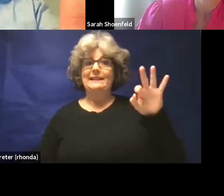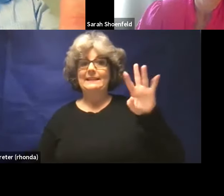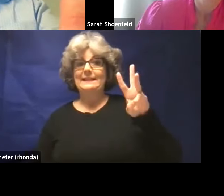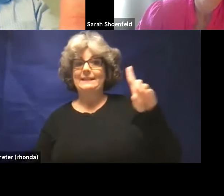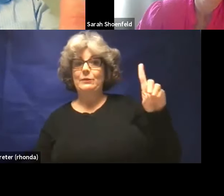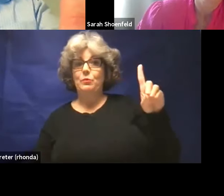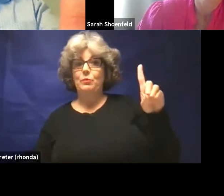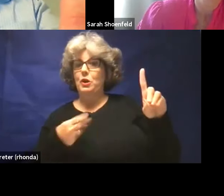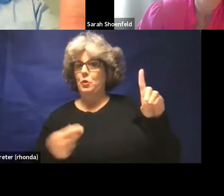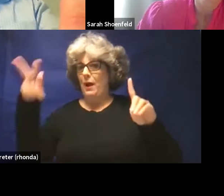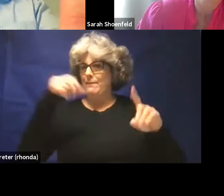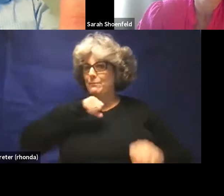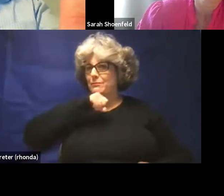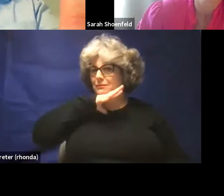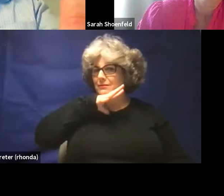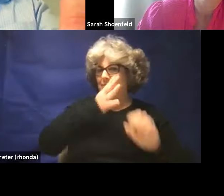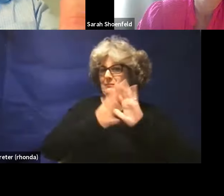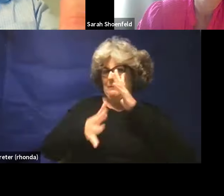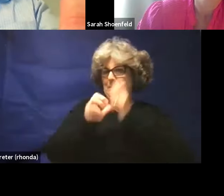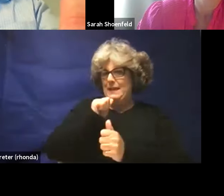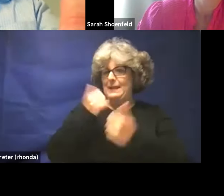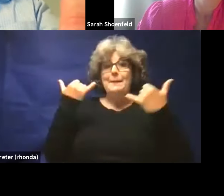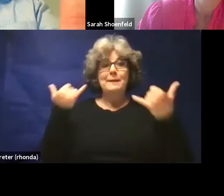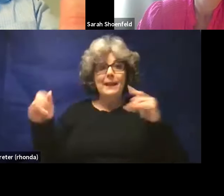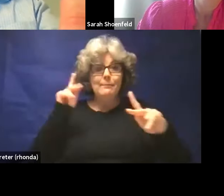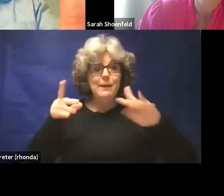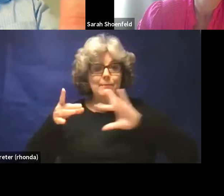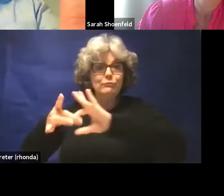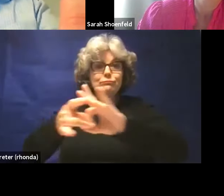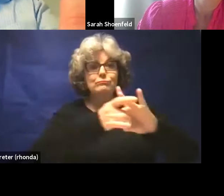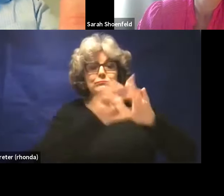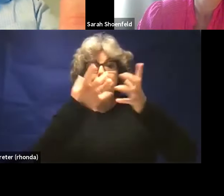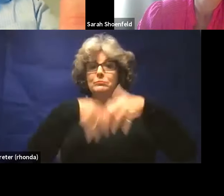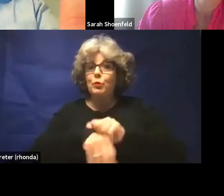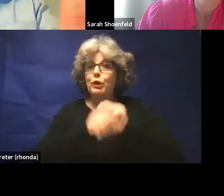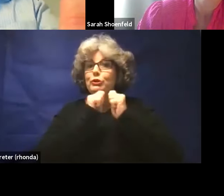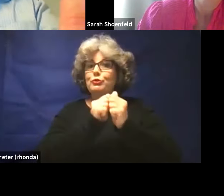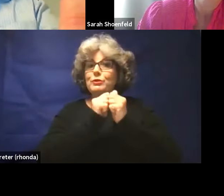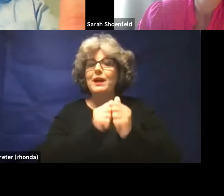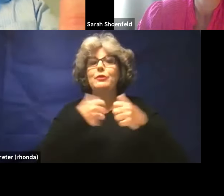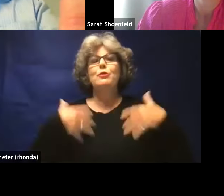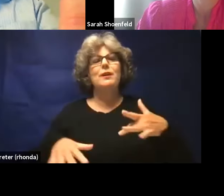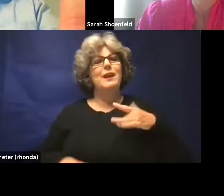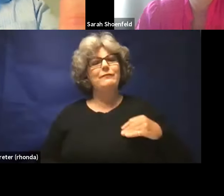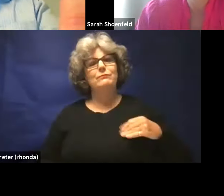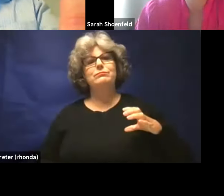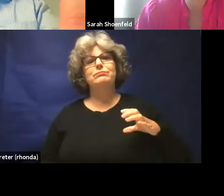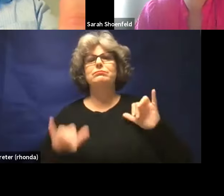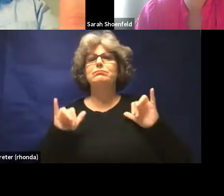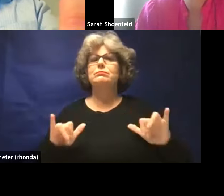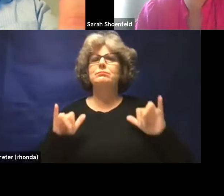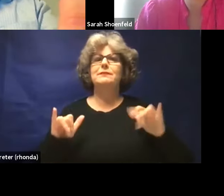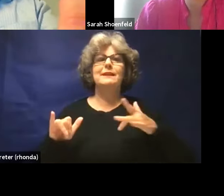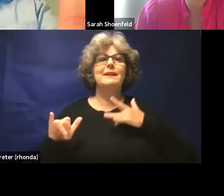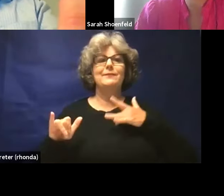white people were so nasty. The idea of people working together in a neighborhood. I guess it felt very much like a